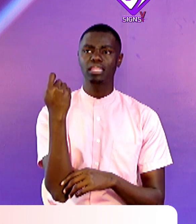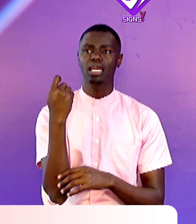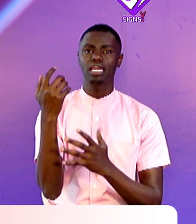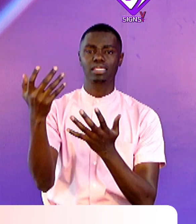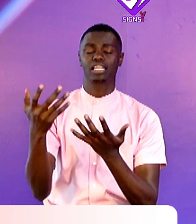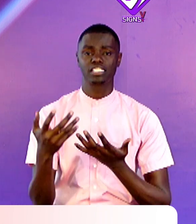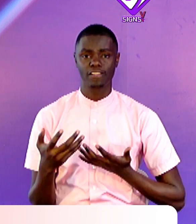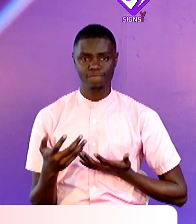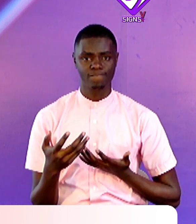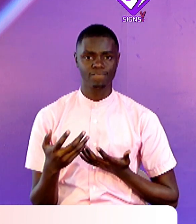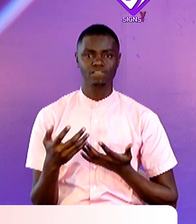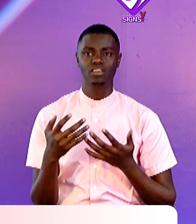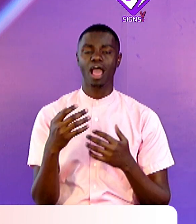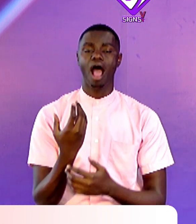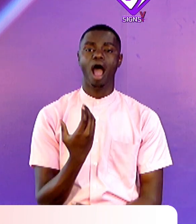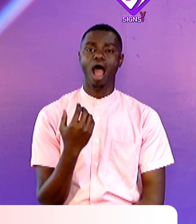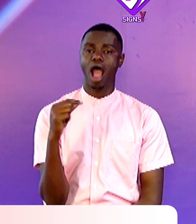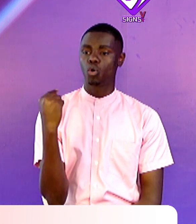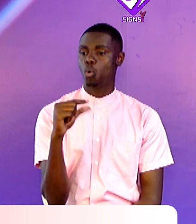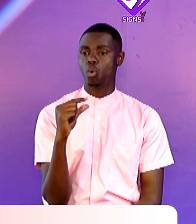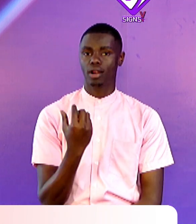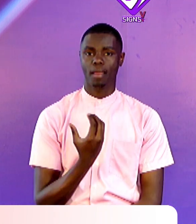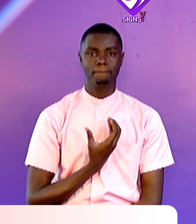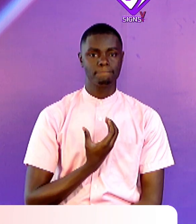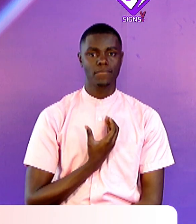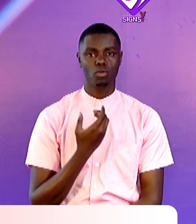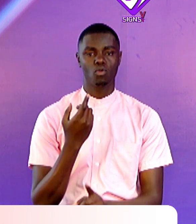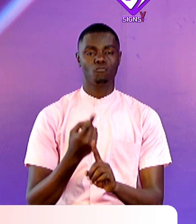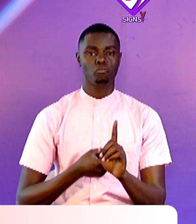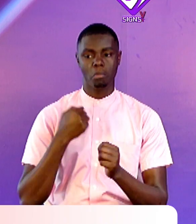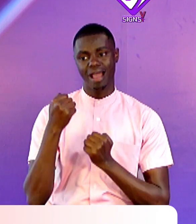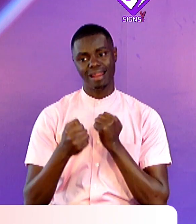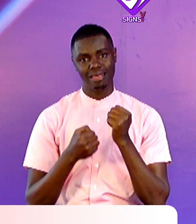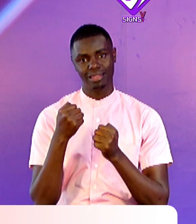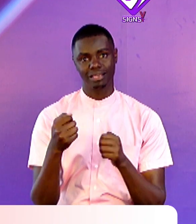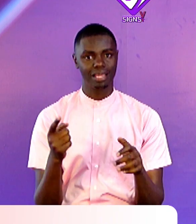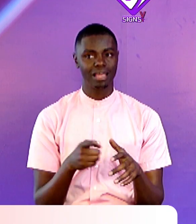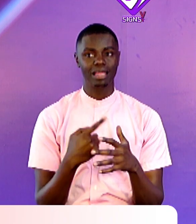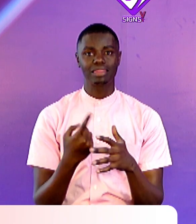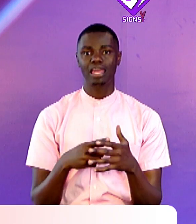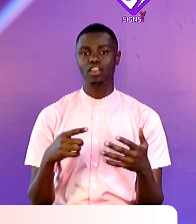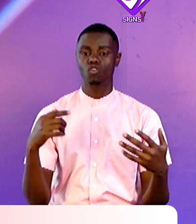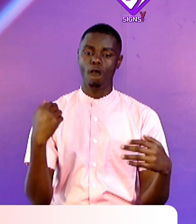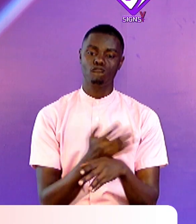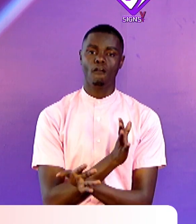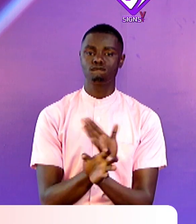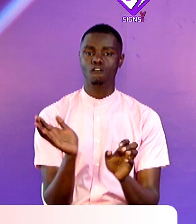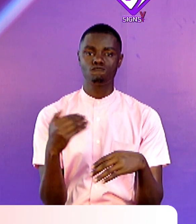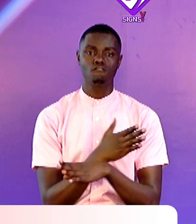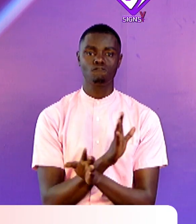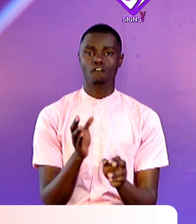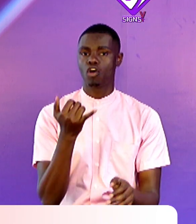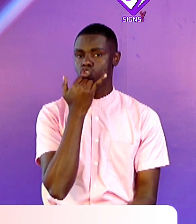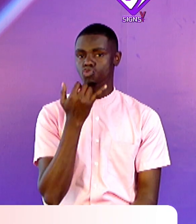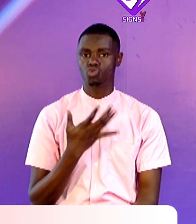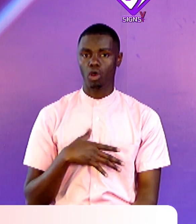maybe a gold medal from an athlete, and then you swindle these people, you make sure that the wrong people